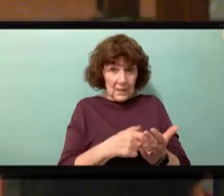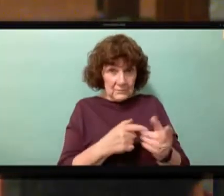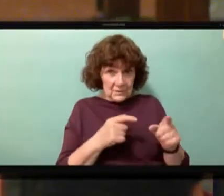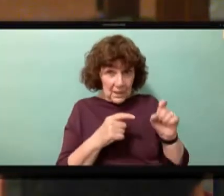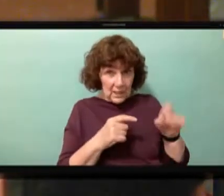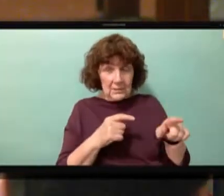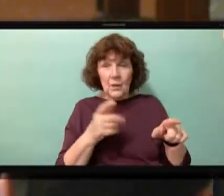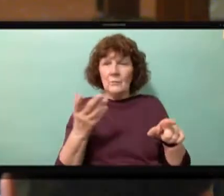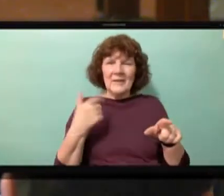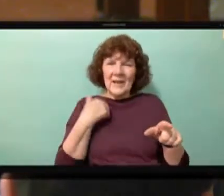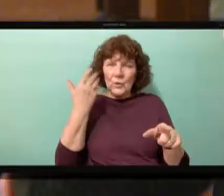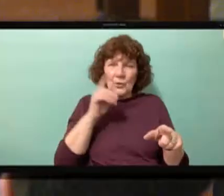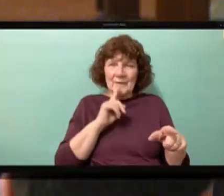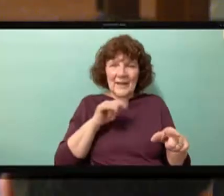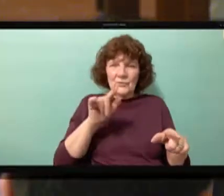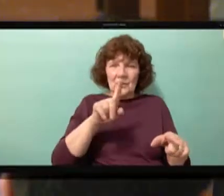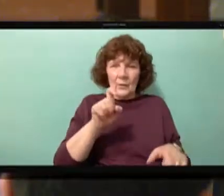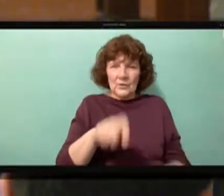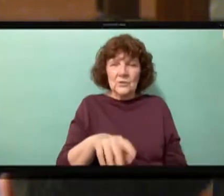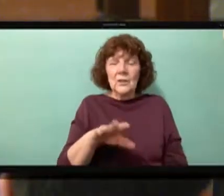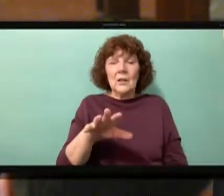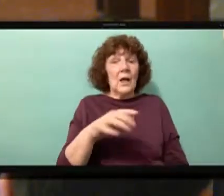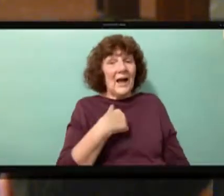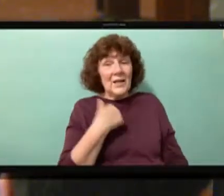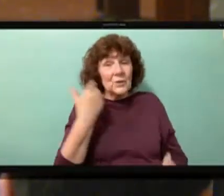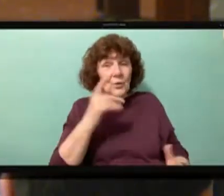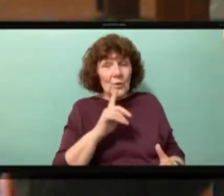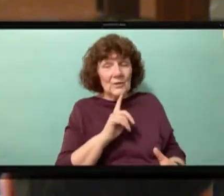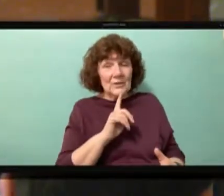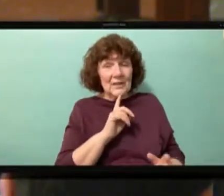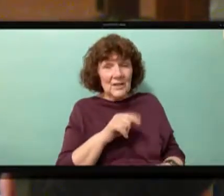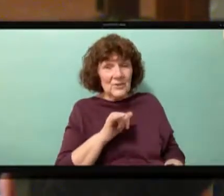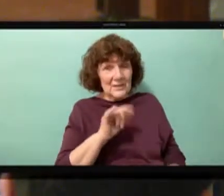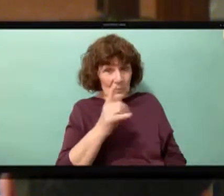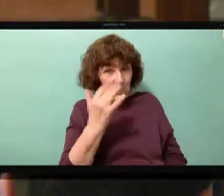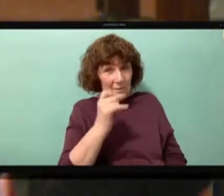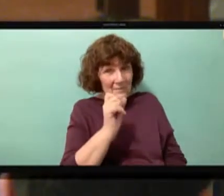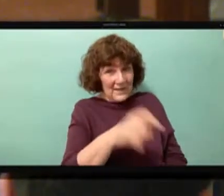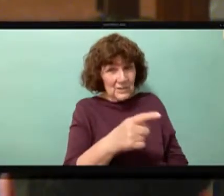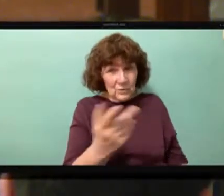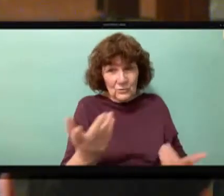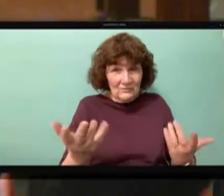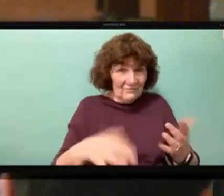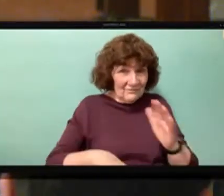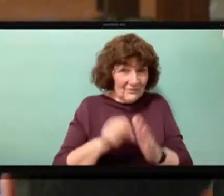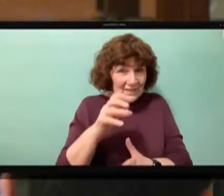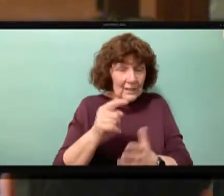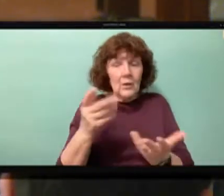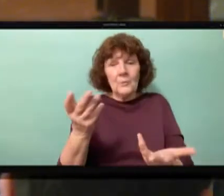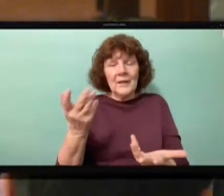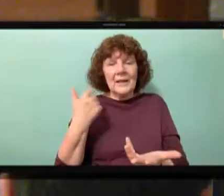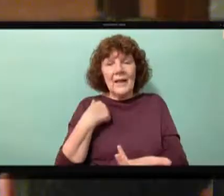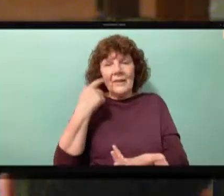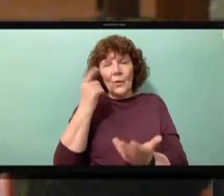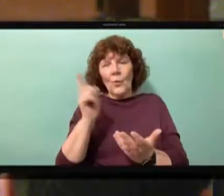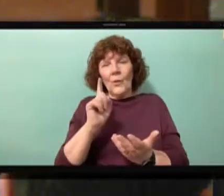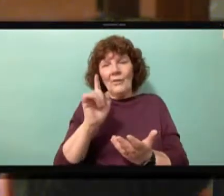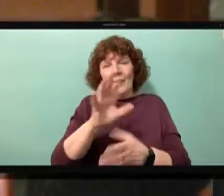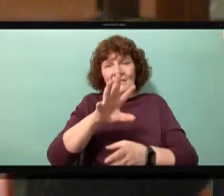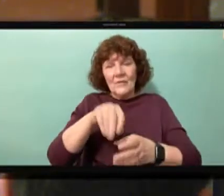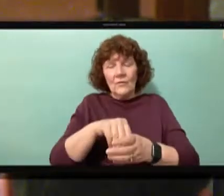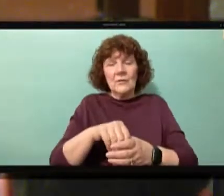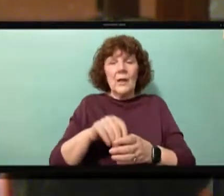I actually don't know the answer to that, but Okay. I don't either. I'm asking. Where that would come up would be in the bidding